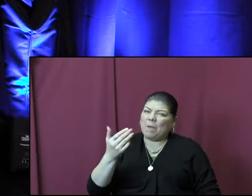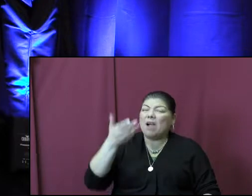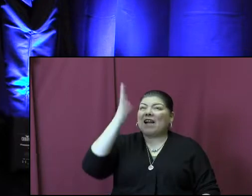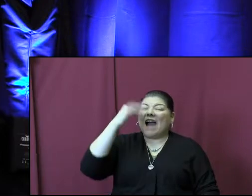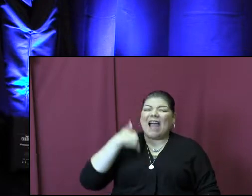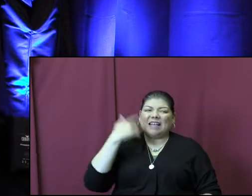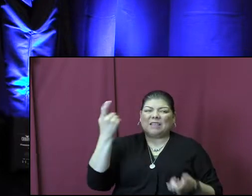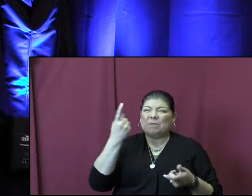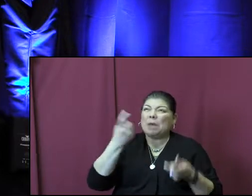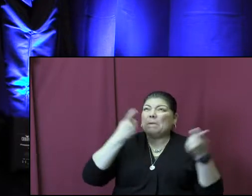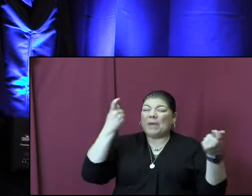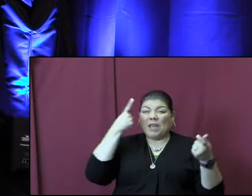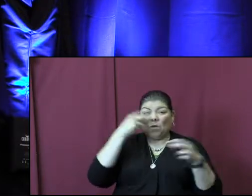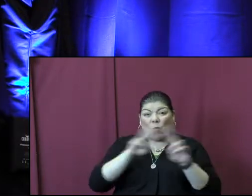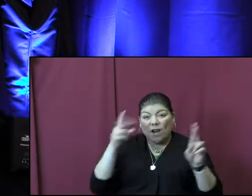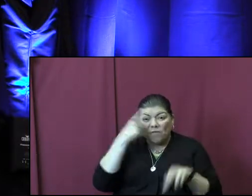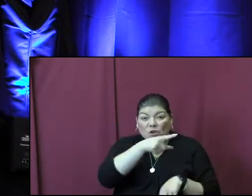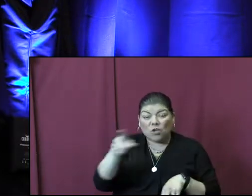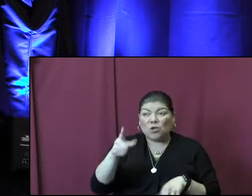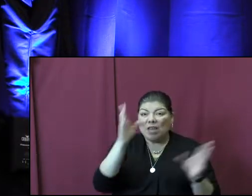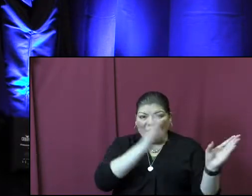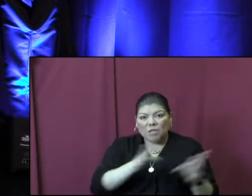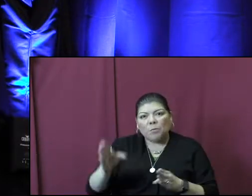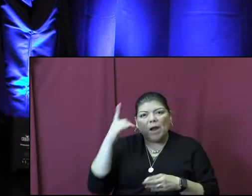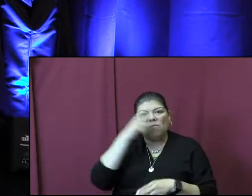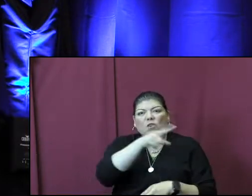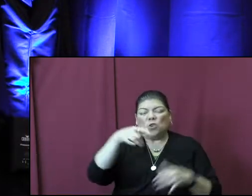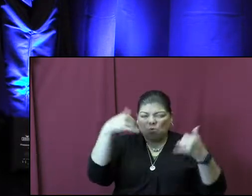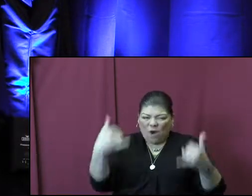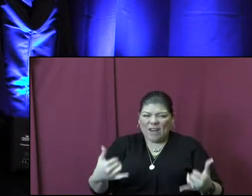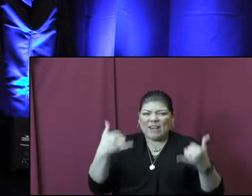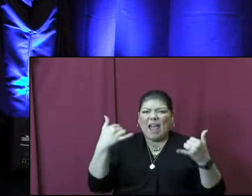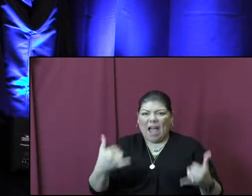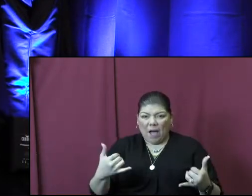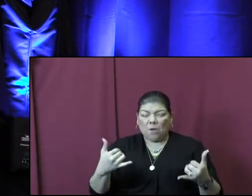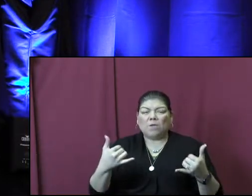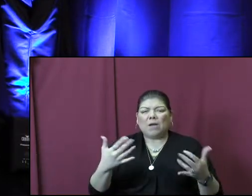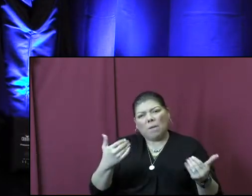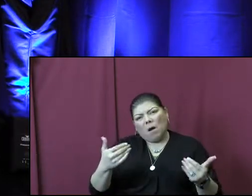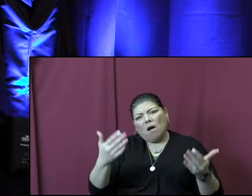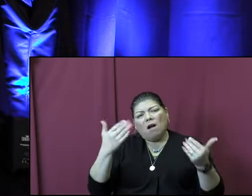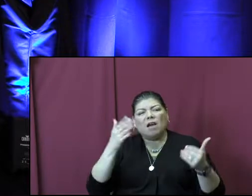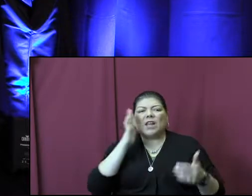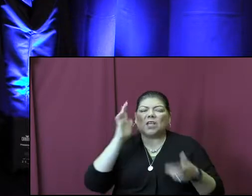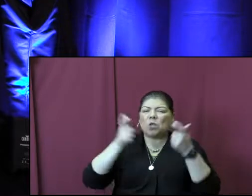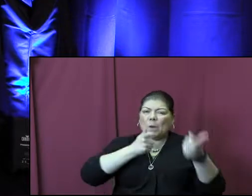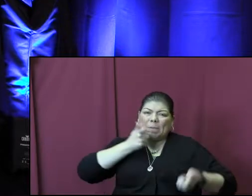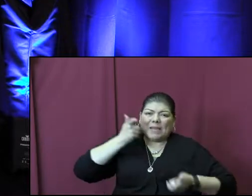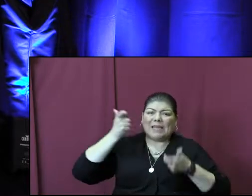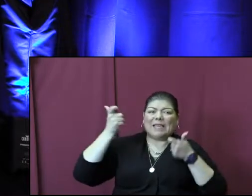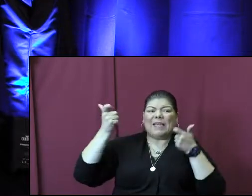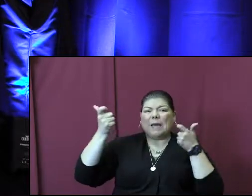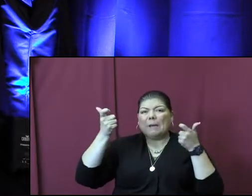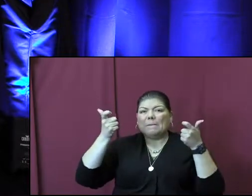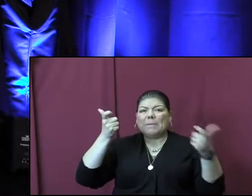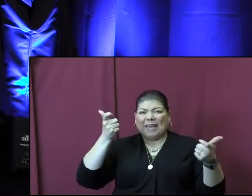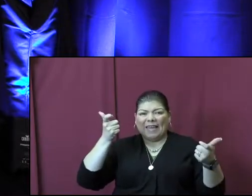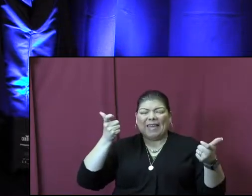God has something big in store for you. He's preparing it for you right now. Come on. It's going to be, come on. And it's going